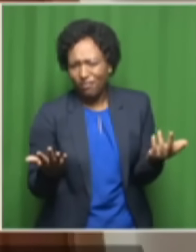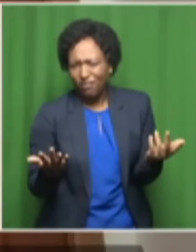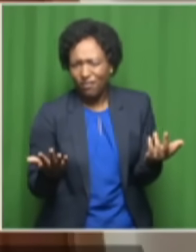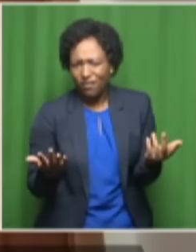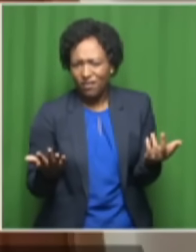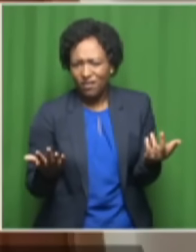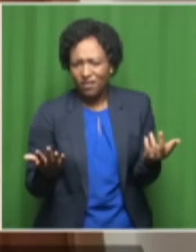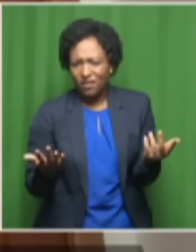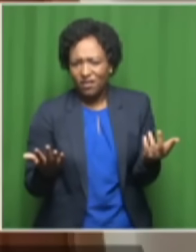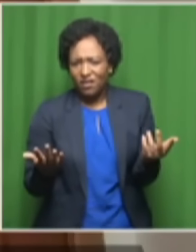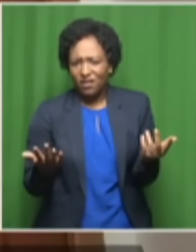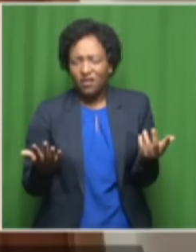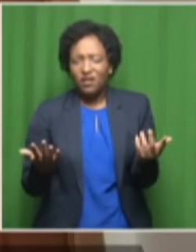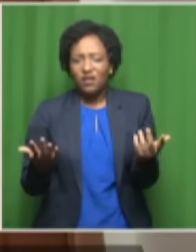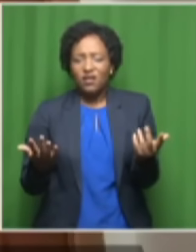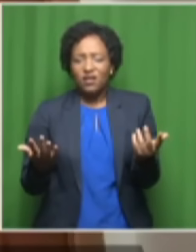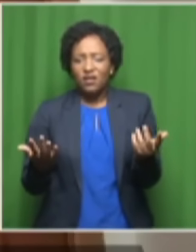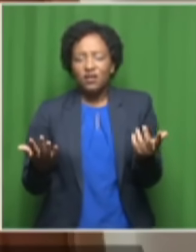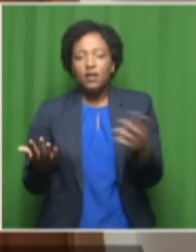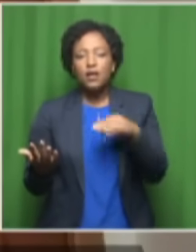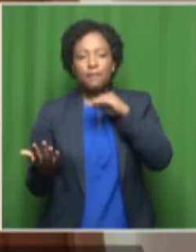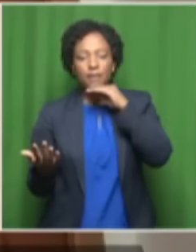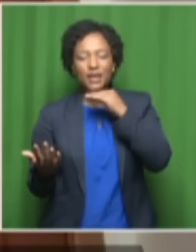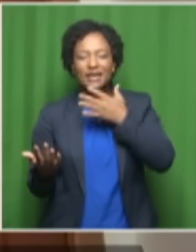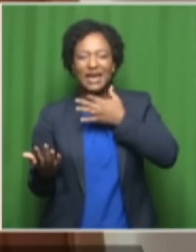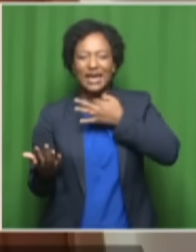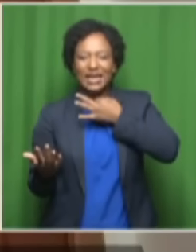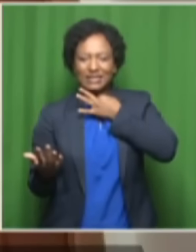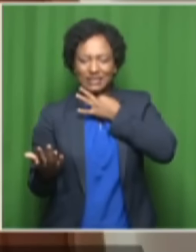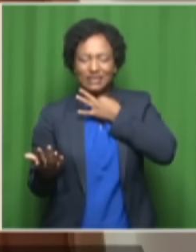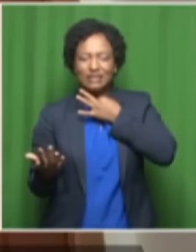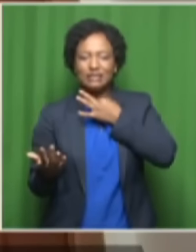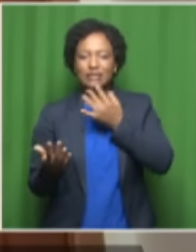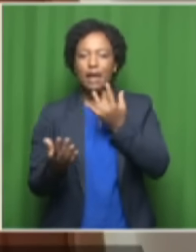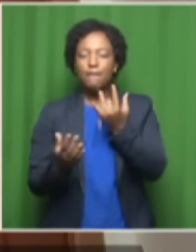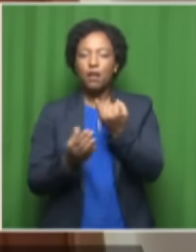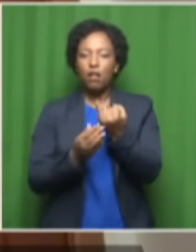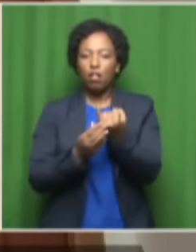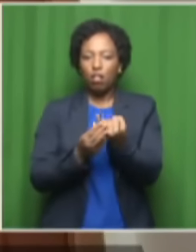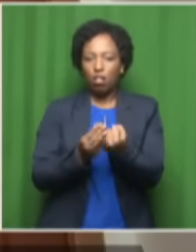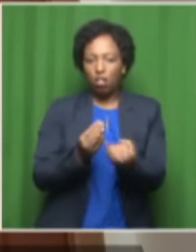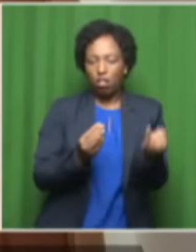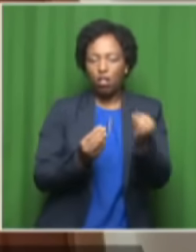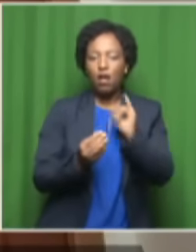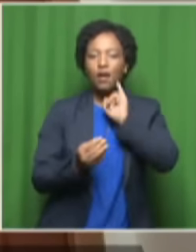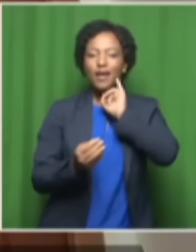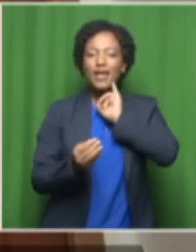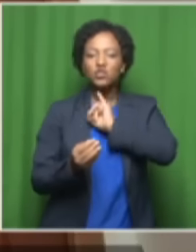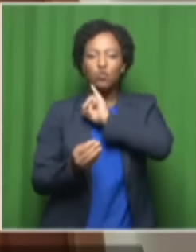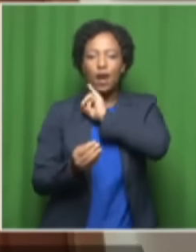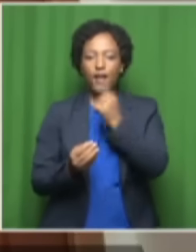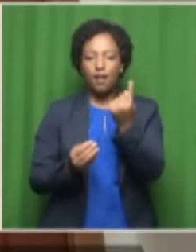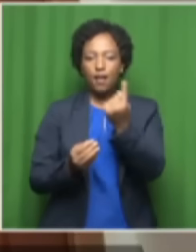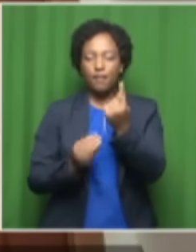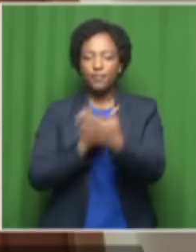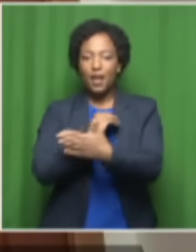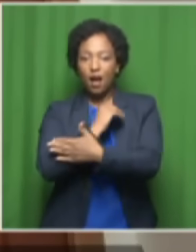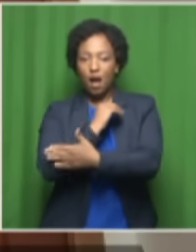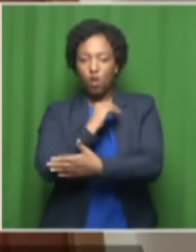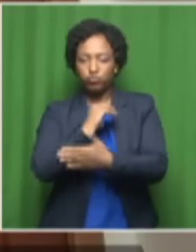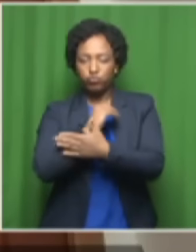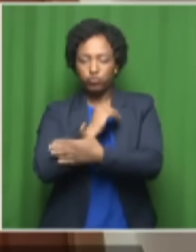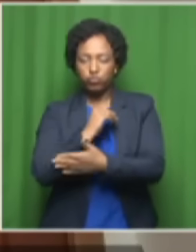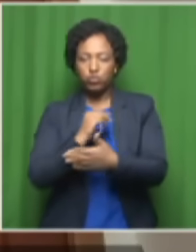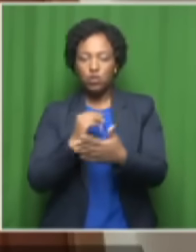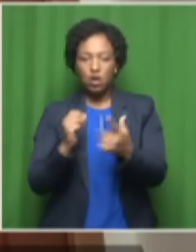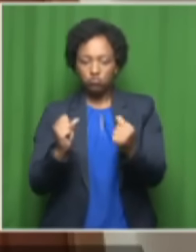And so what it does, I think, is that it risks deep isolation for Israel, not only for Israel, but also for the countries that have come out